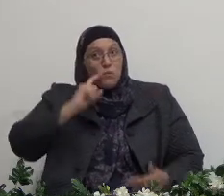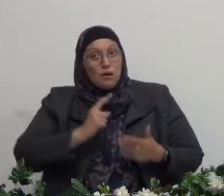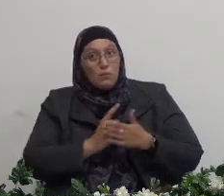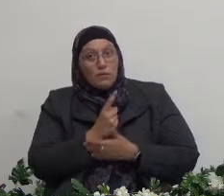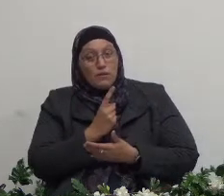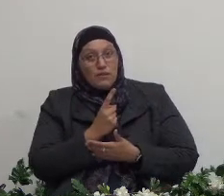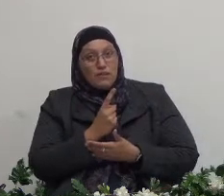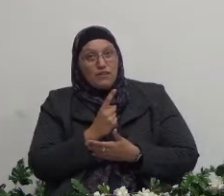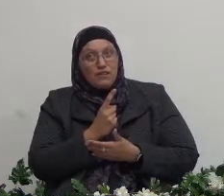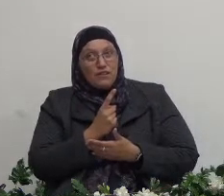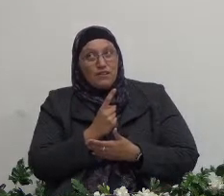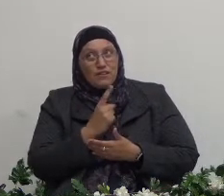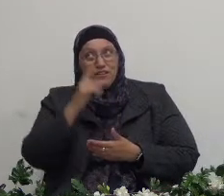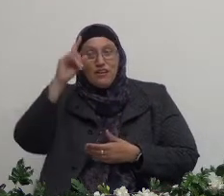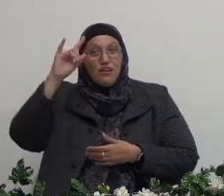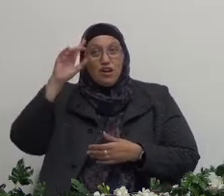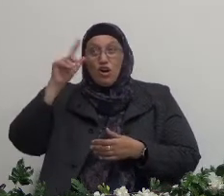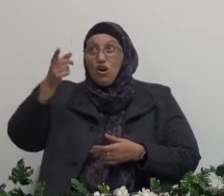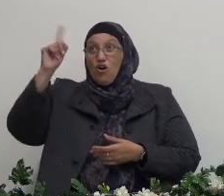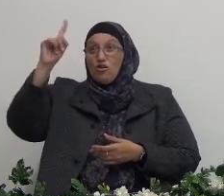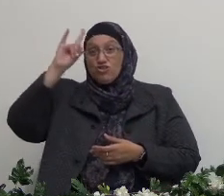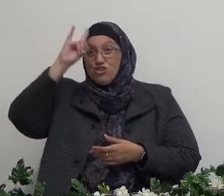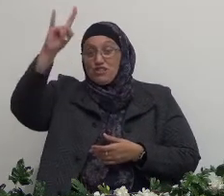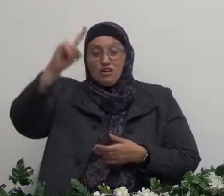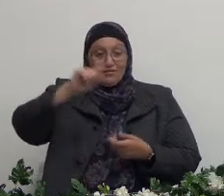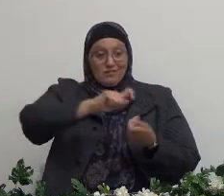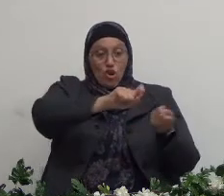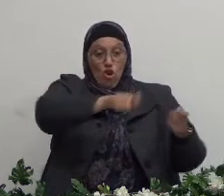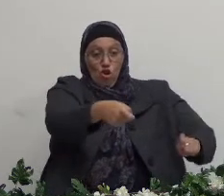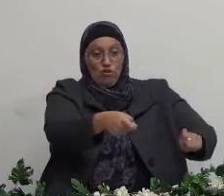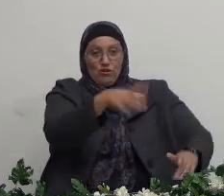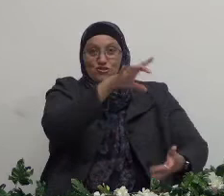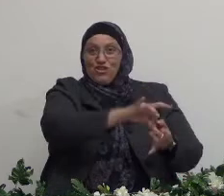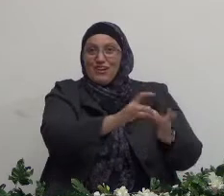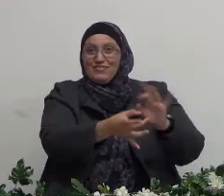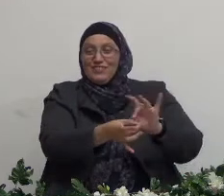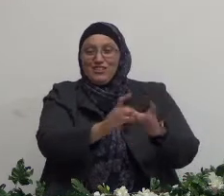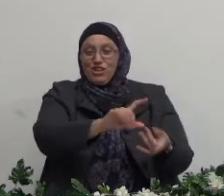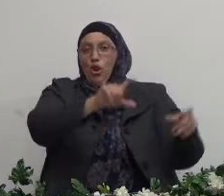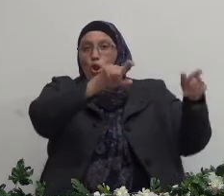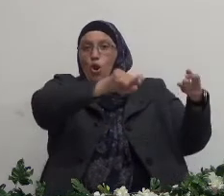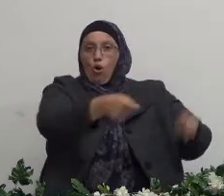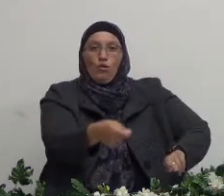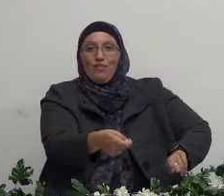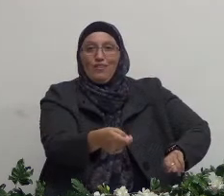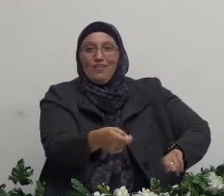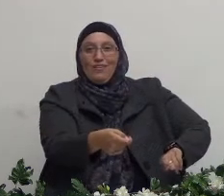been chained down. The devil has been chained down. In other words,